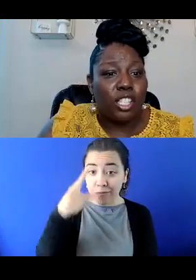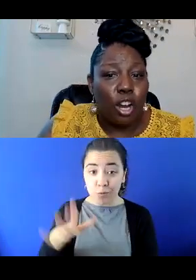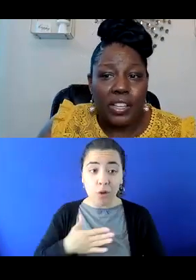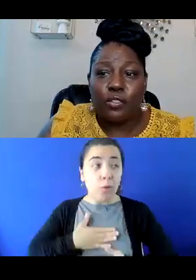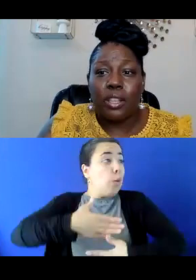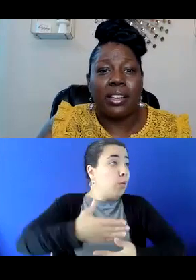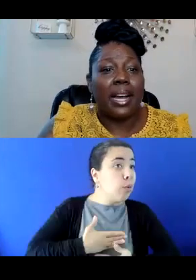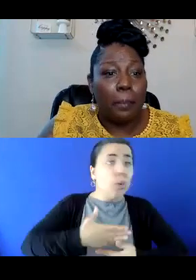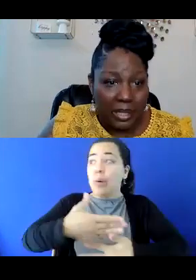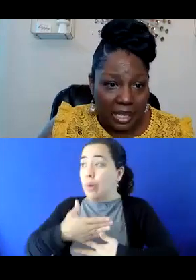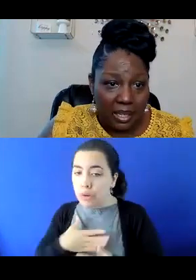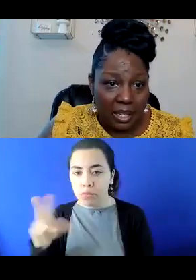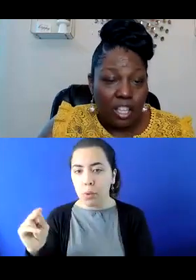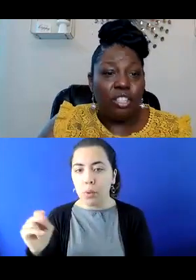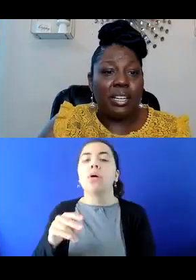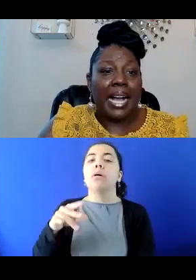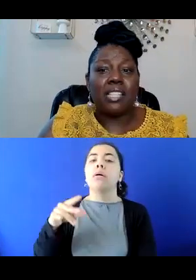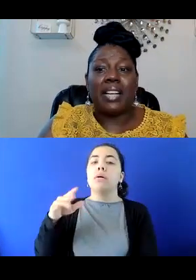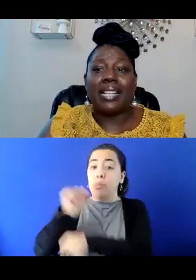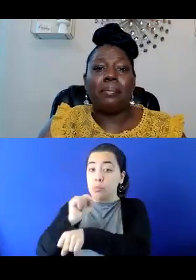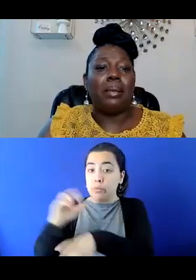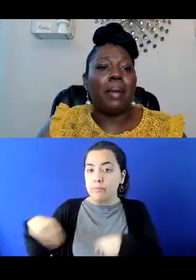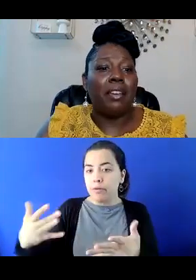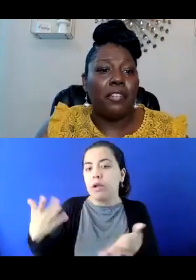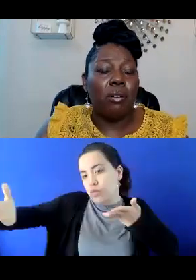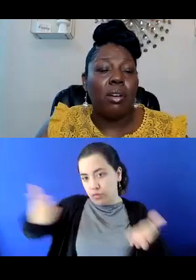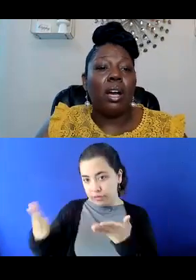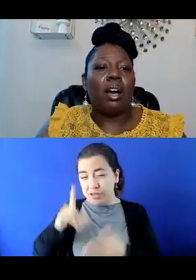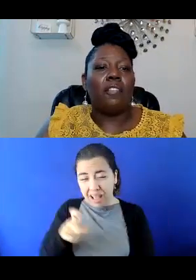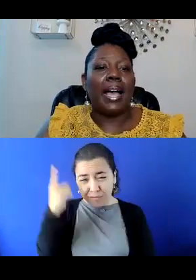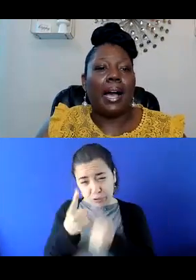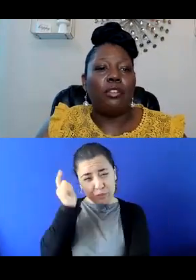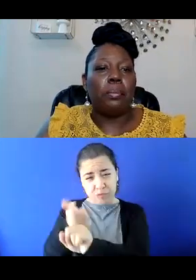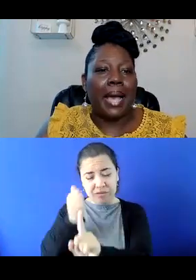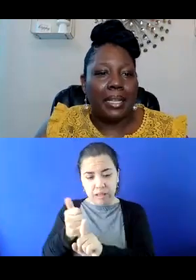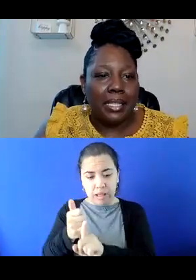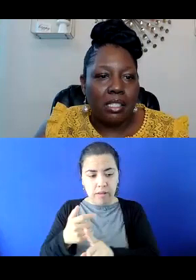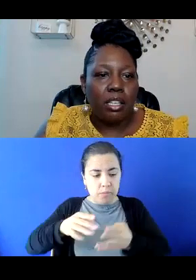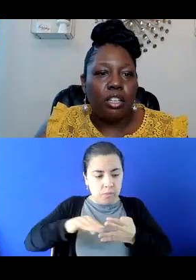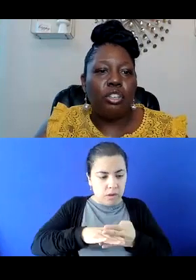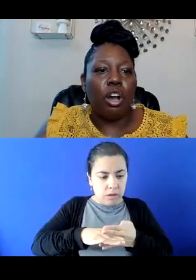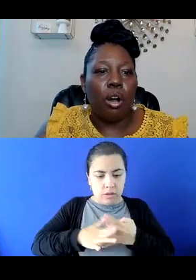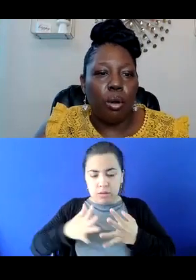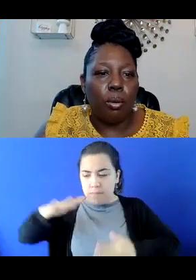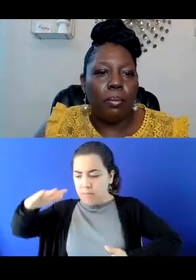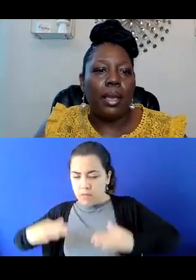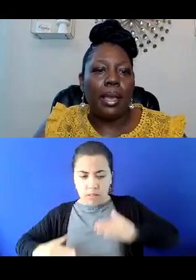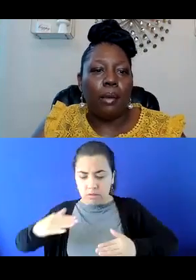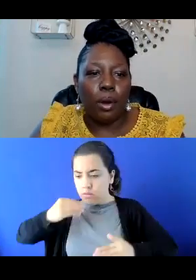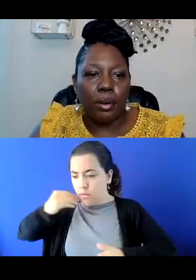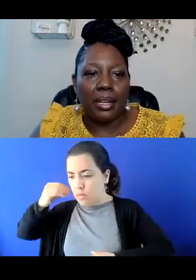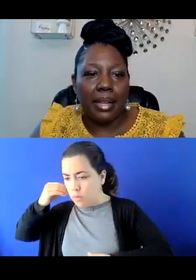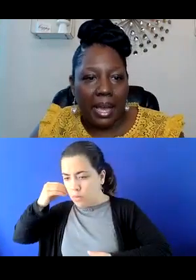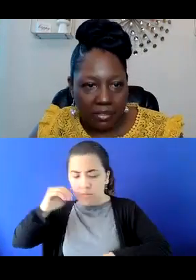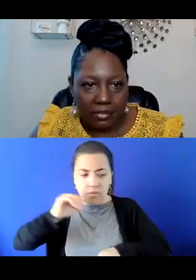a service for their company. You guys have got to be mindful of how you balance your home